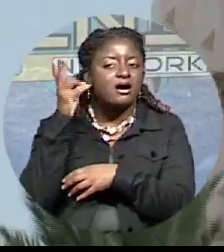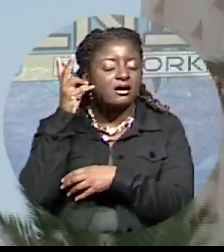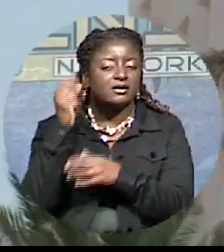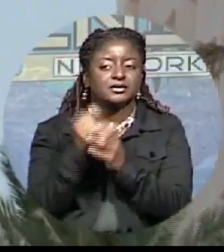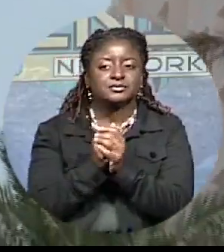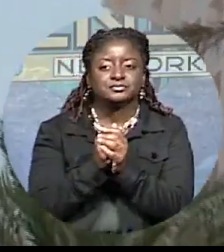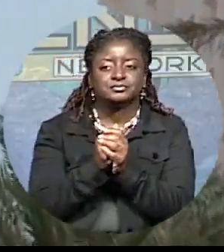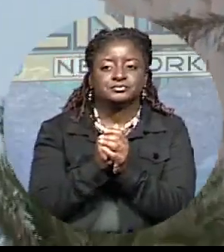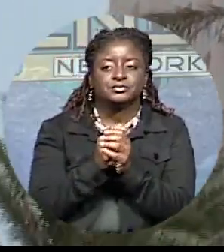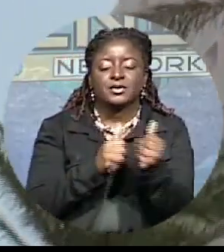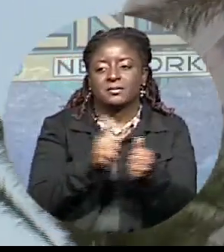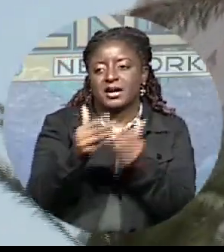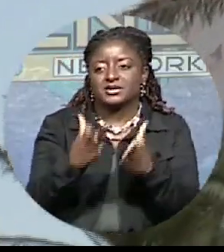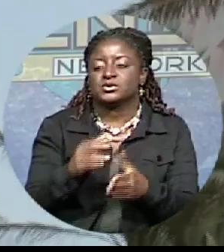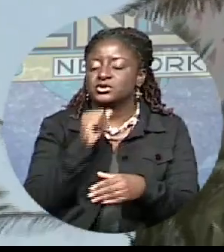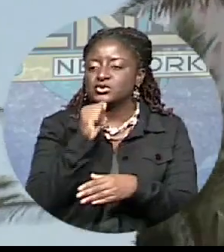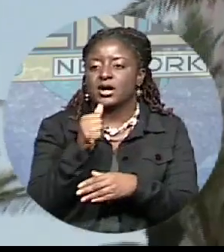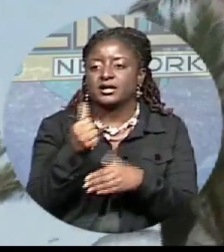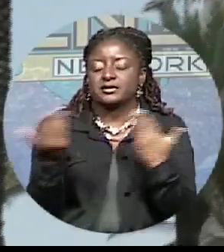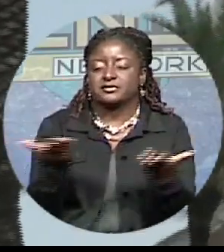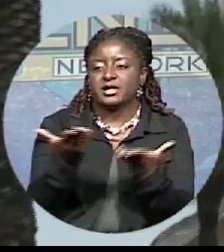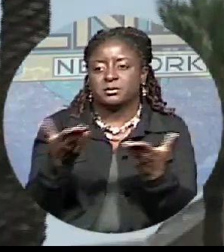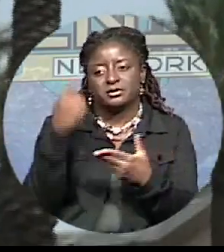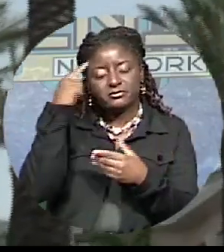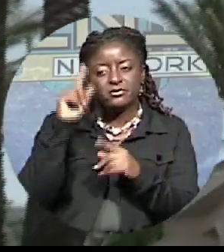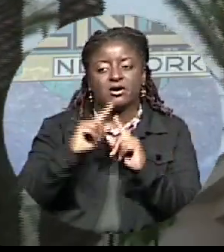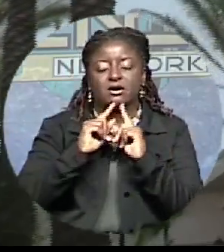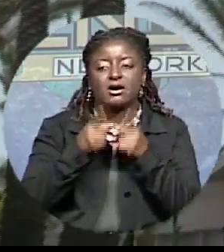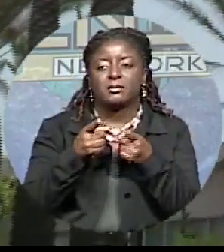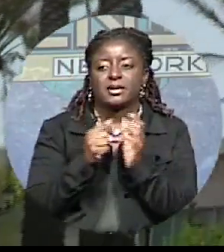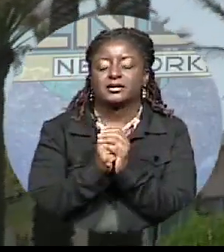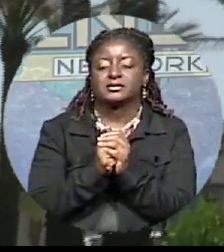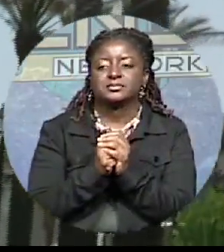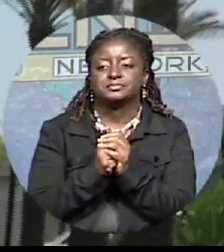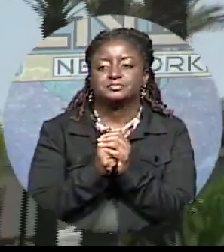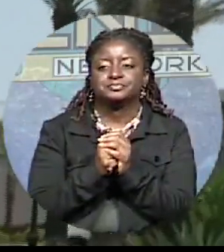were told that they were unavailable. Janae Noel Ferguson, ZNS Network News.